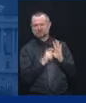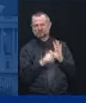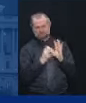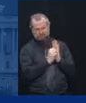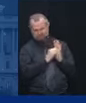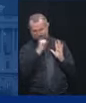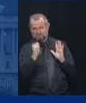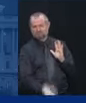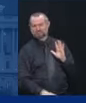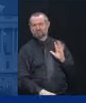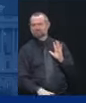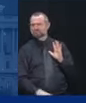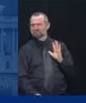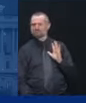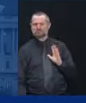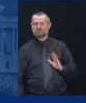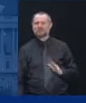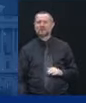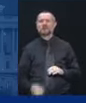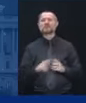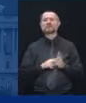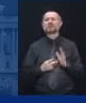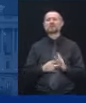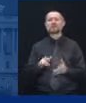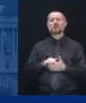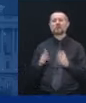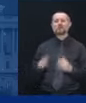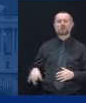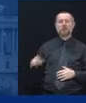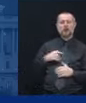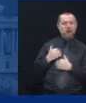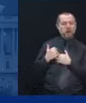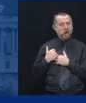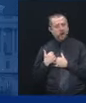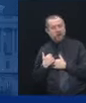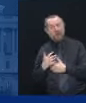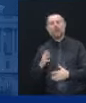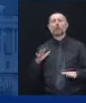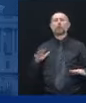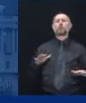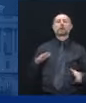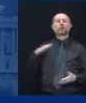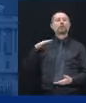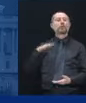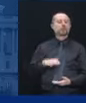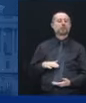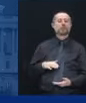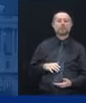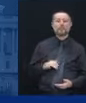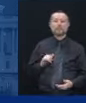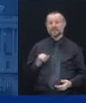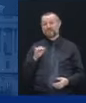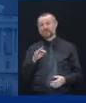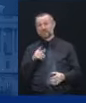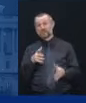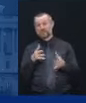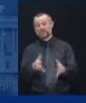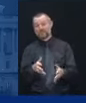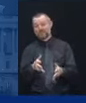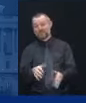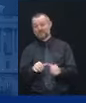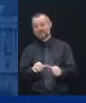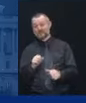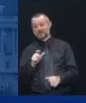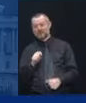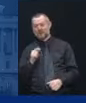and reduce New Yorkers' taxes overnight. Every day SALT stays in place costs the people of the